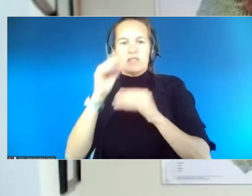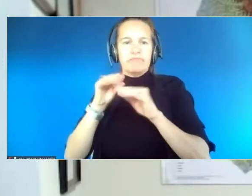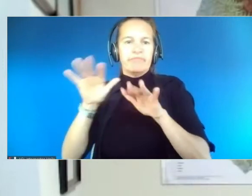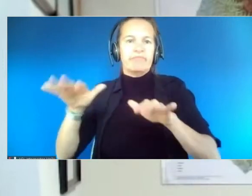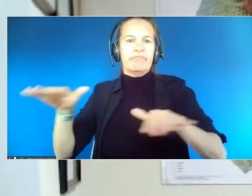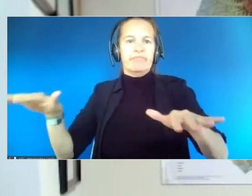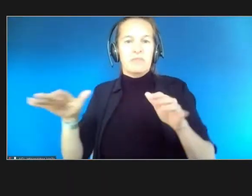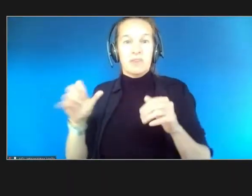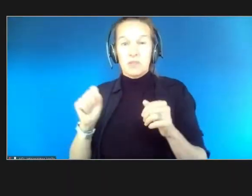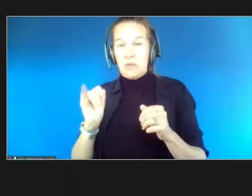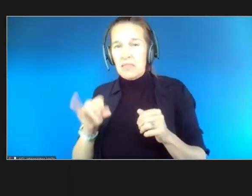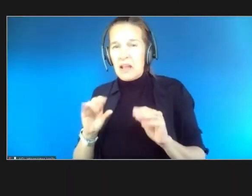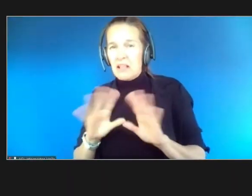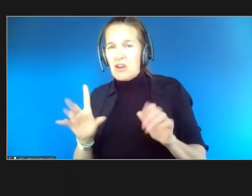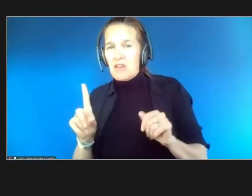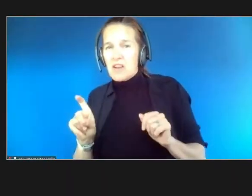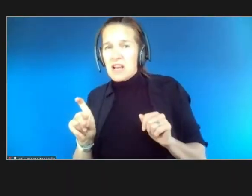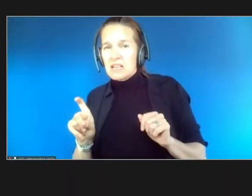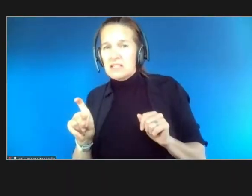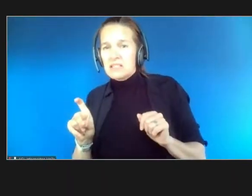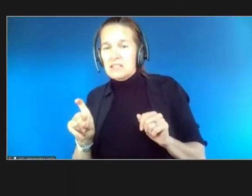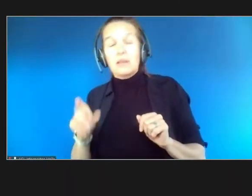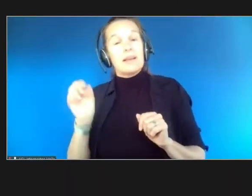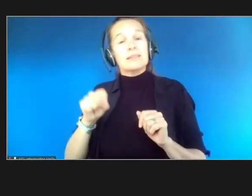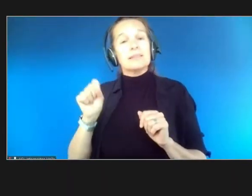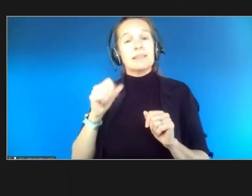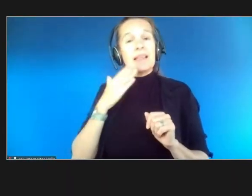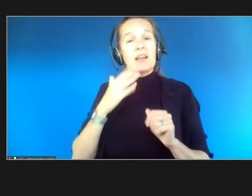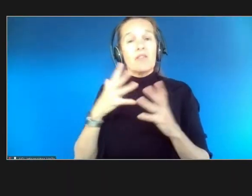it? It did. Thank you very much. Okay, great.